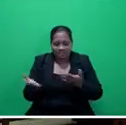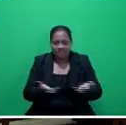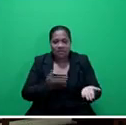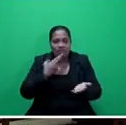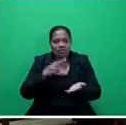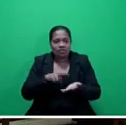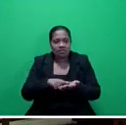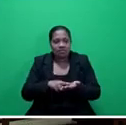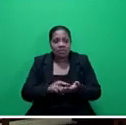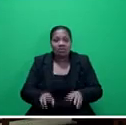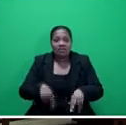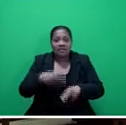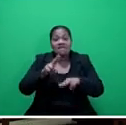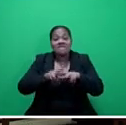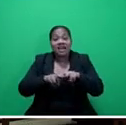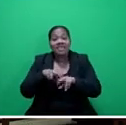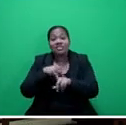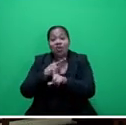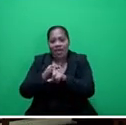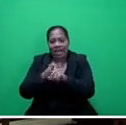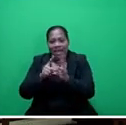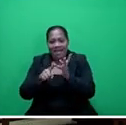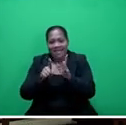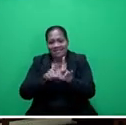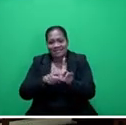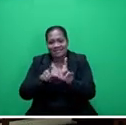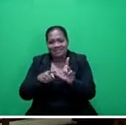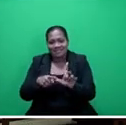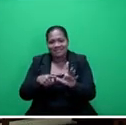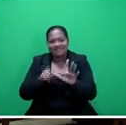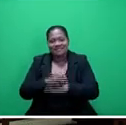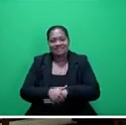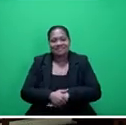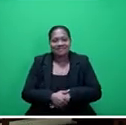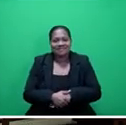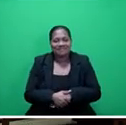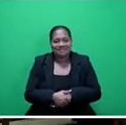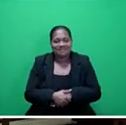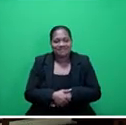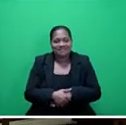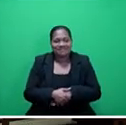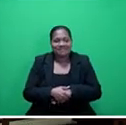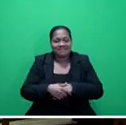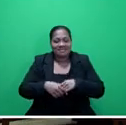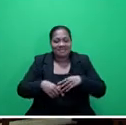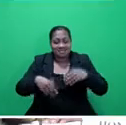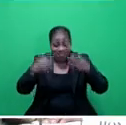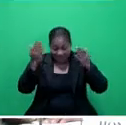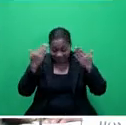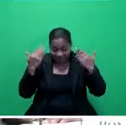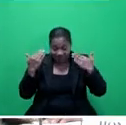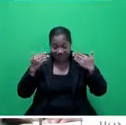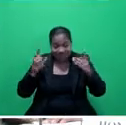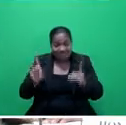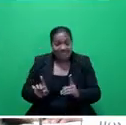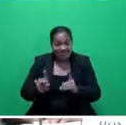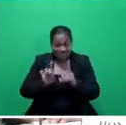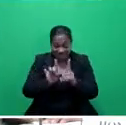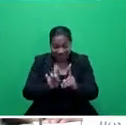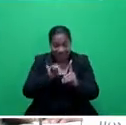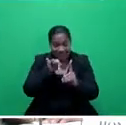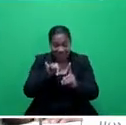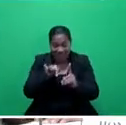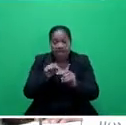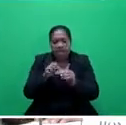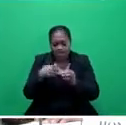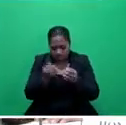Fayaz Koya. Thank you, I sir. beg your pardon. Mr. Speaker, sir, in accordance with Standing Orders 38, I present the